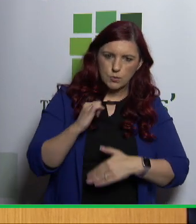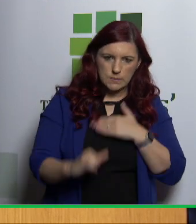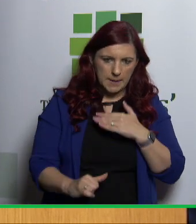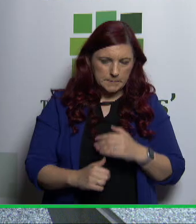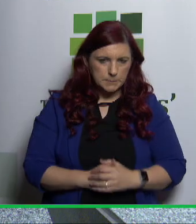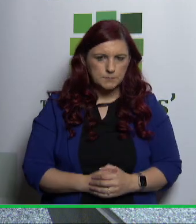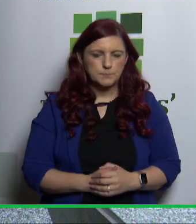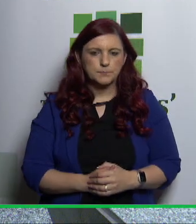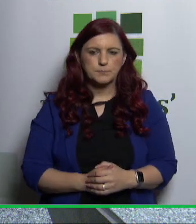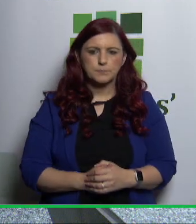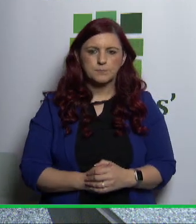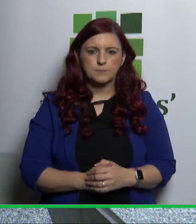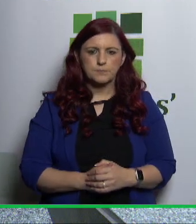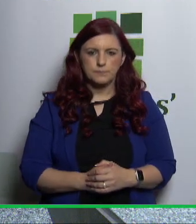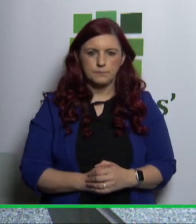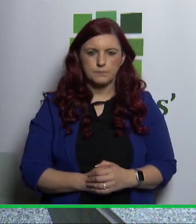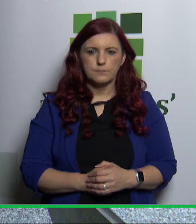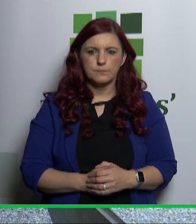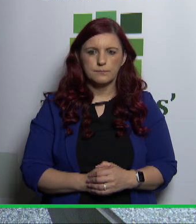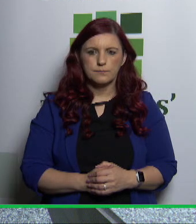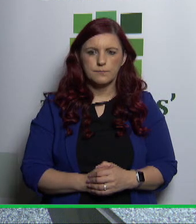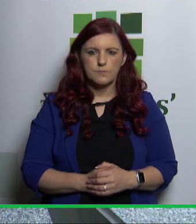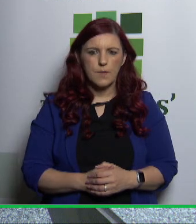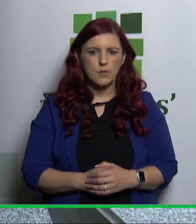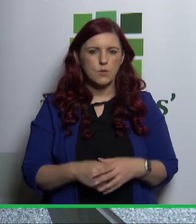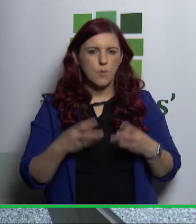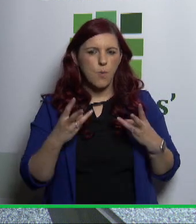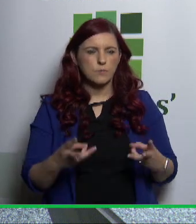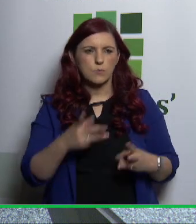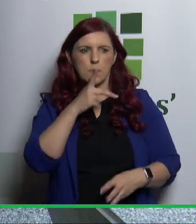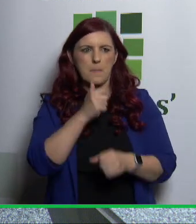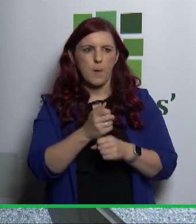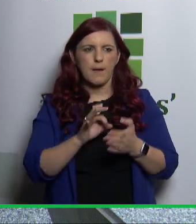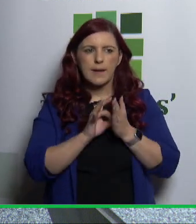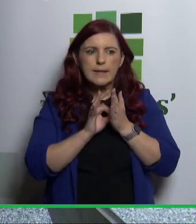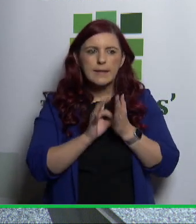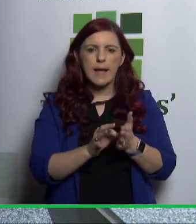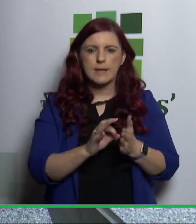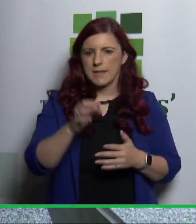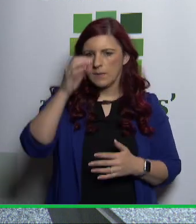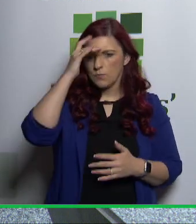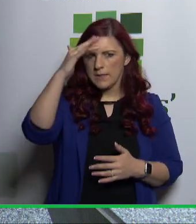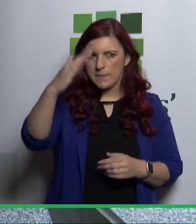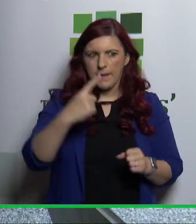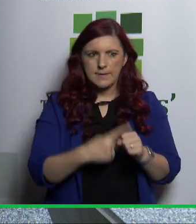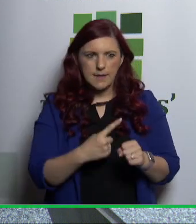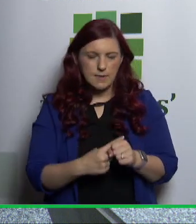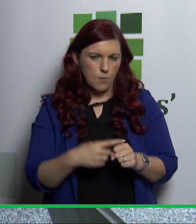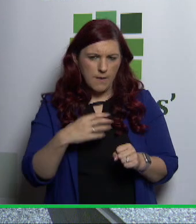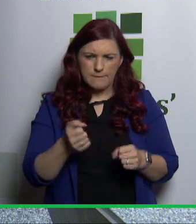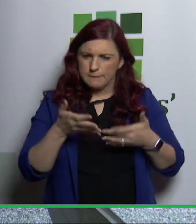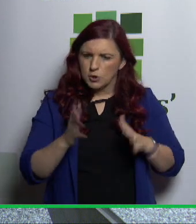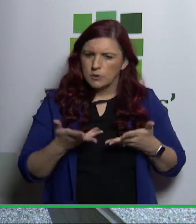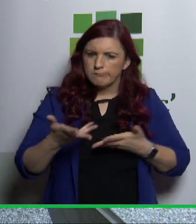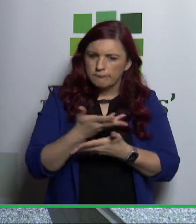good. I just want to remind the tables again around the guiding principles, which are at your table again, but you had a good discussion on this the last time,